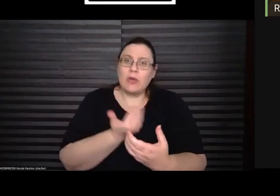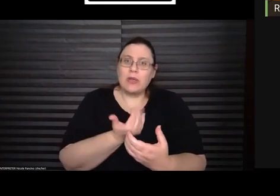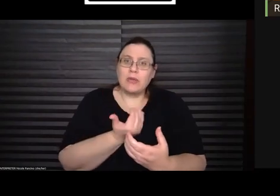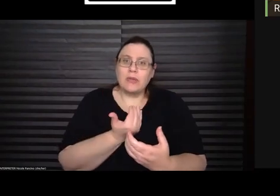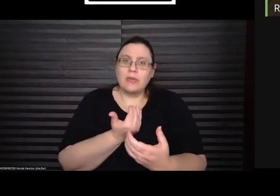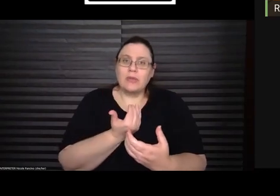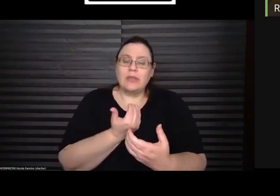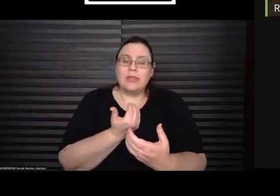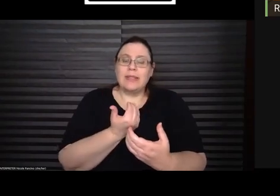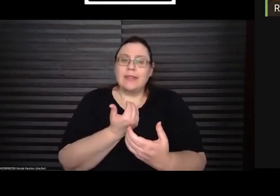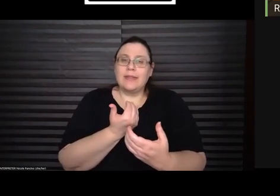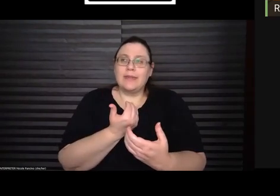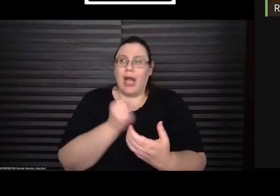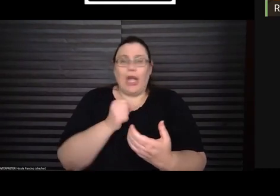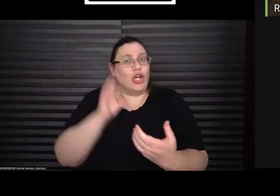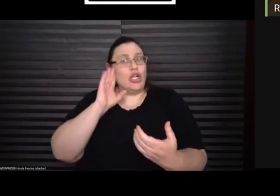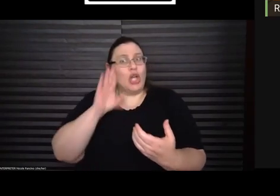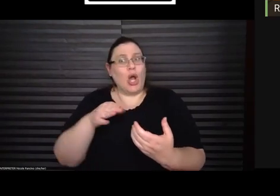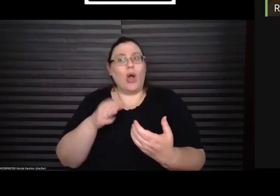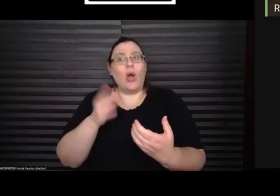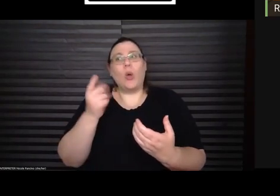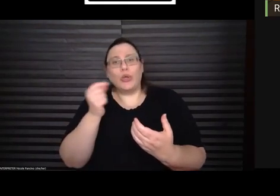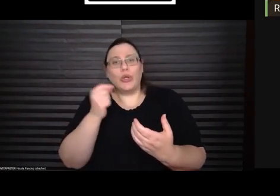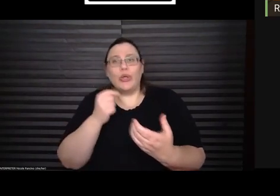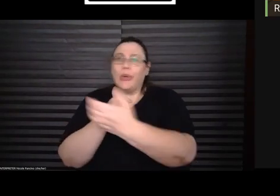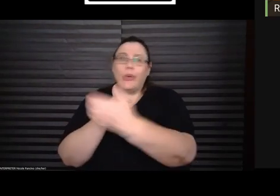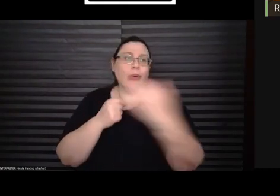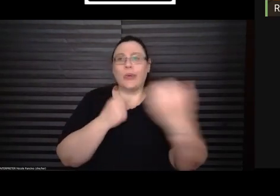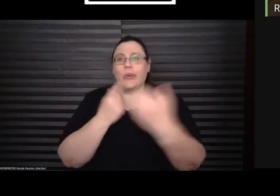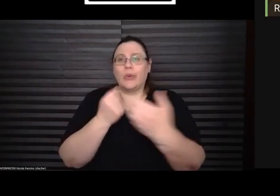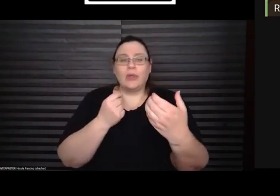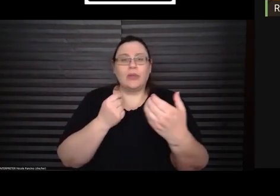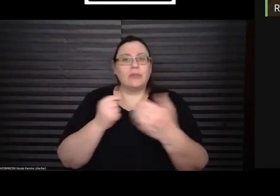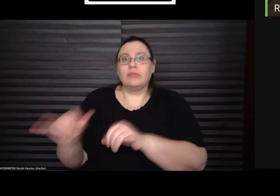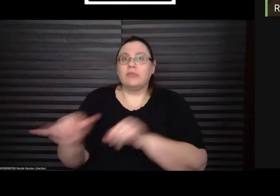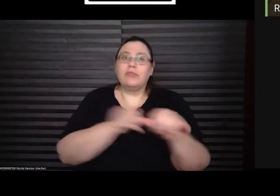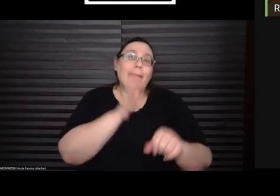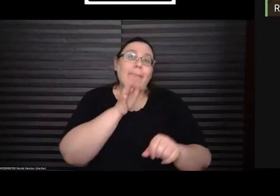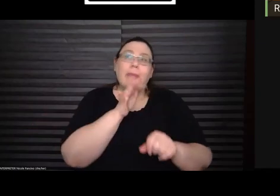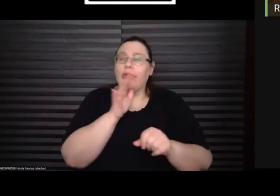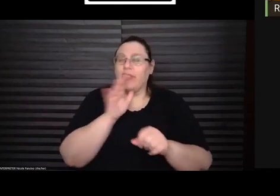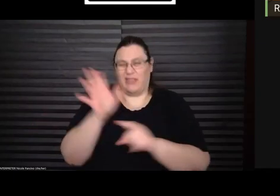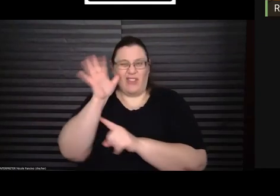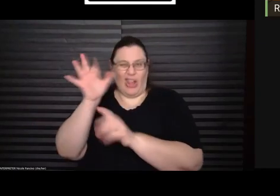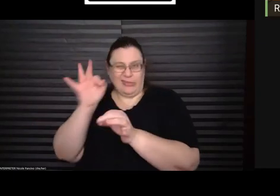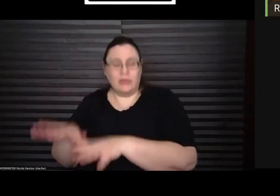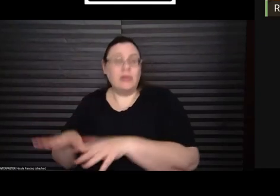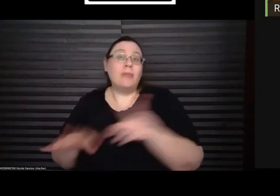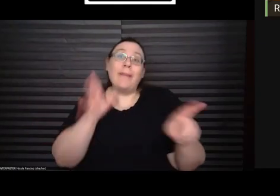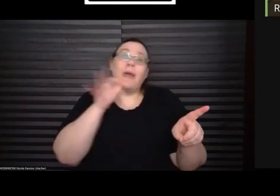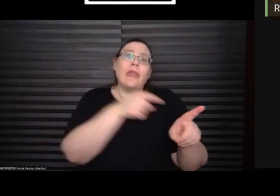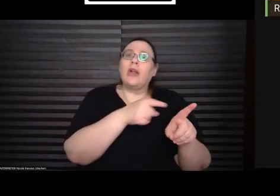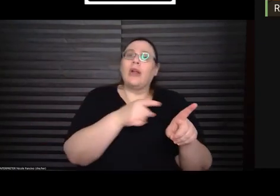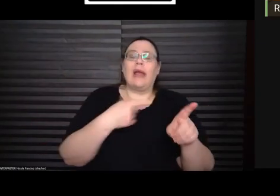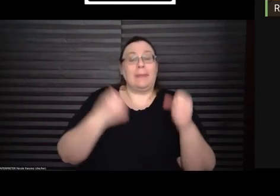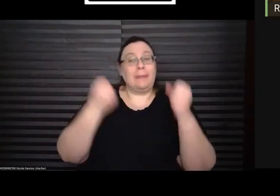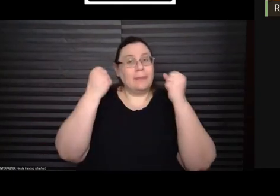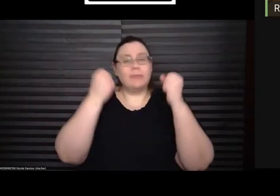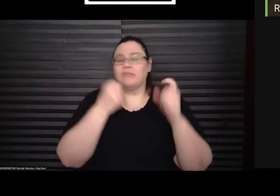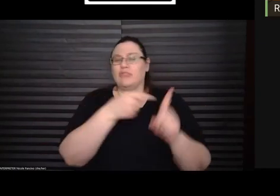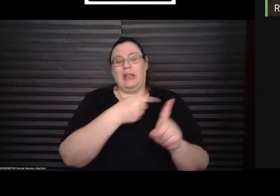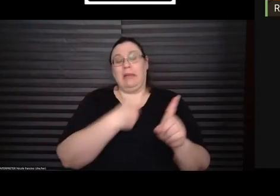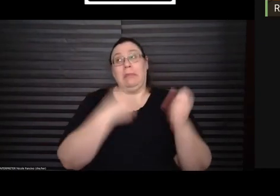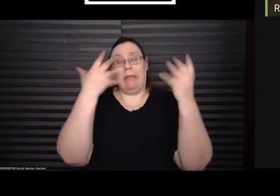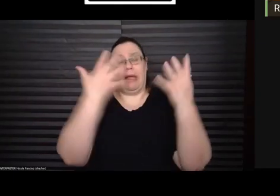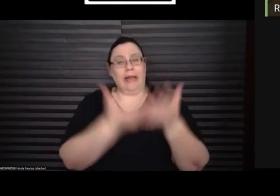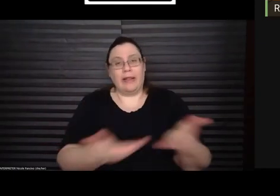story, you know, I would know what to do with it. And the same thing was true on my mother's side. You know, I had a lot of,